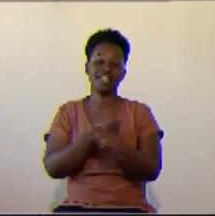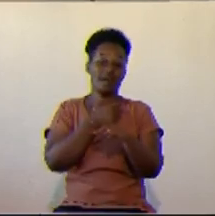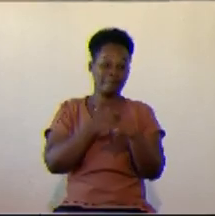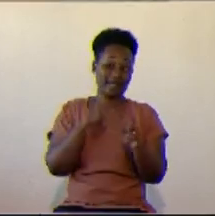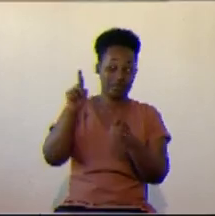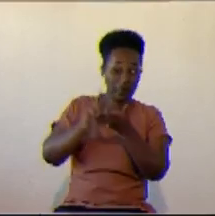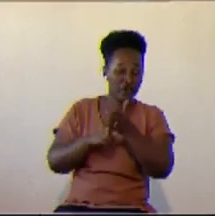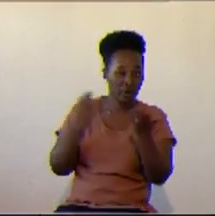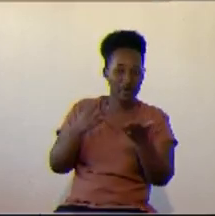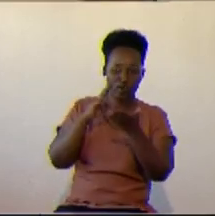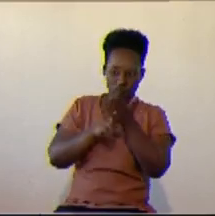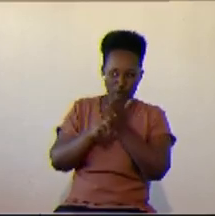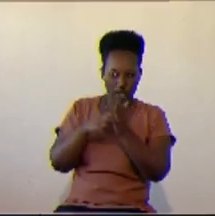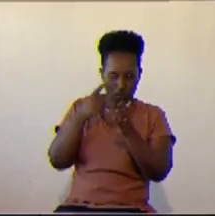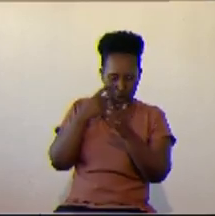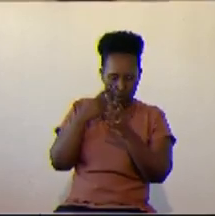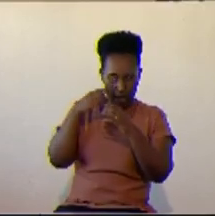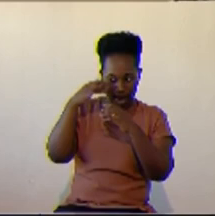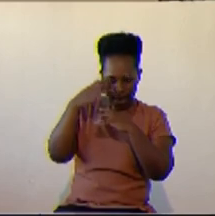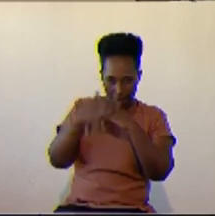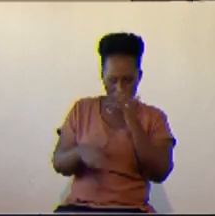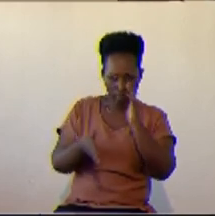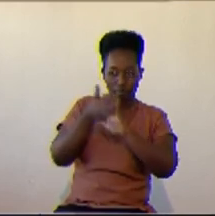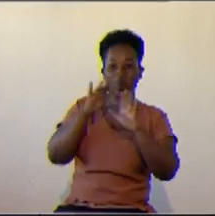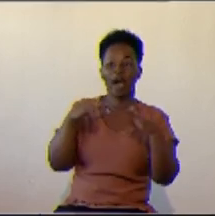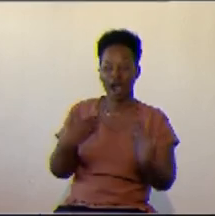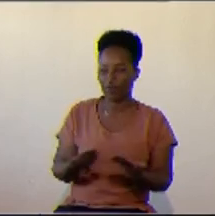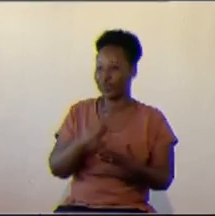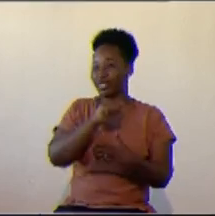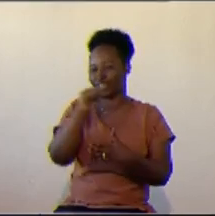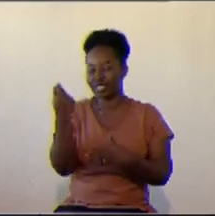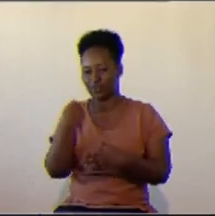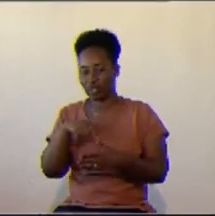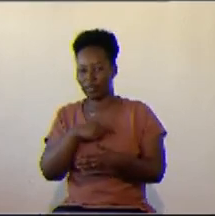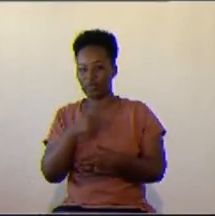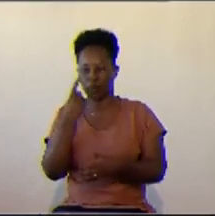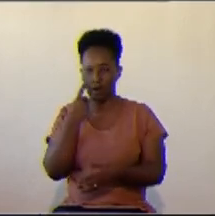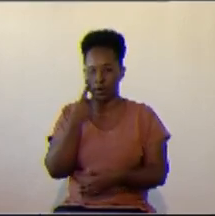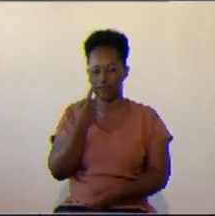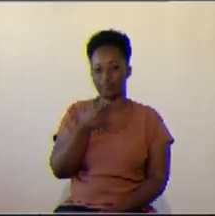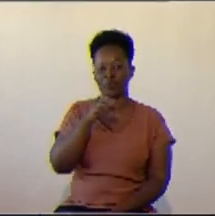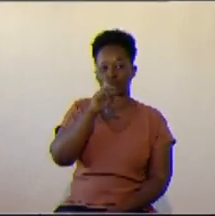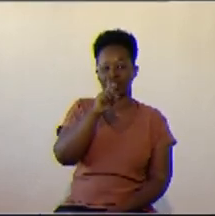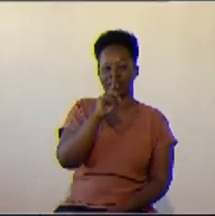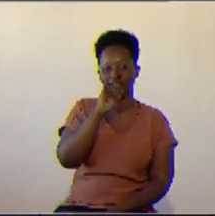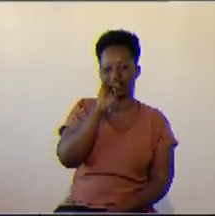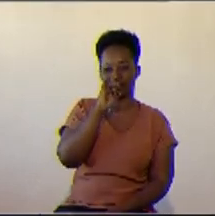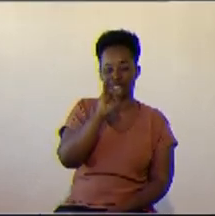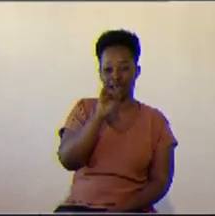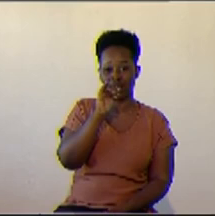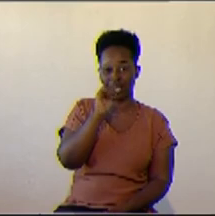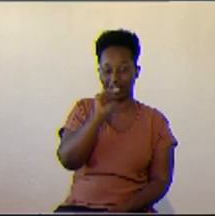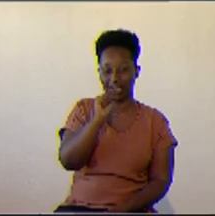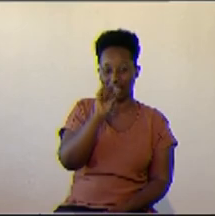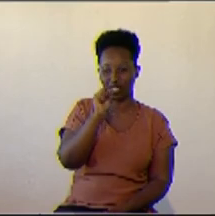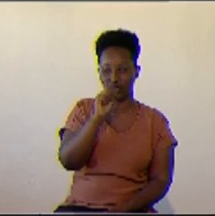blood pressure. If you go to the hospital, you'll find it there. We have also been able to see diastolic blood pressure. Remember, it is the blood